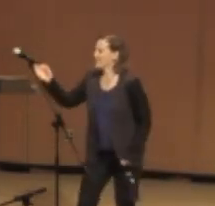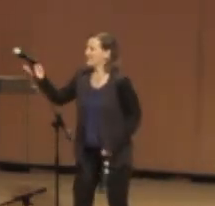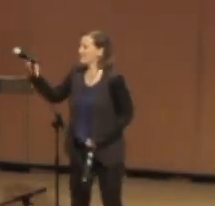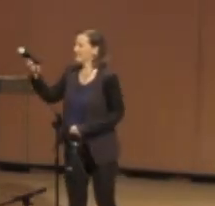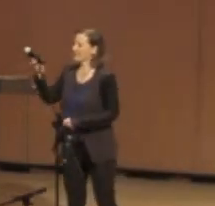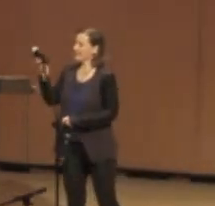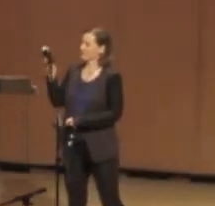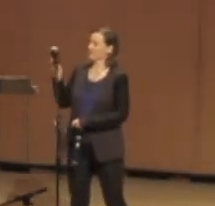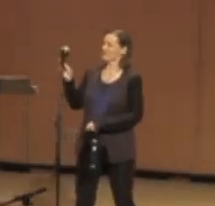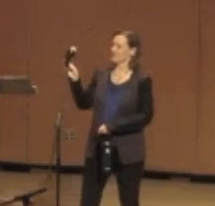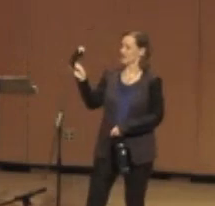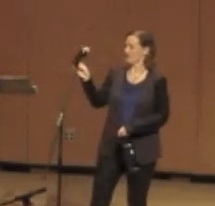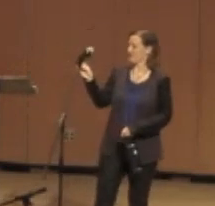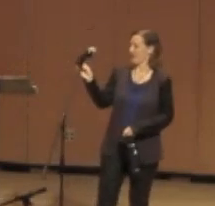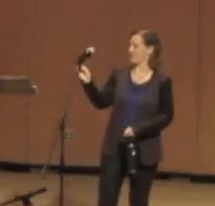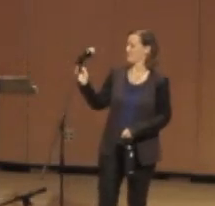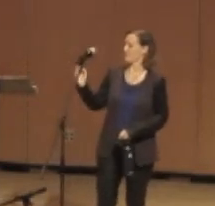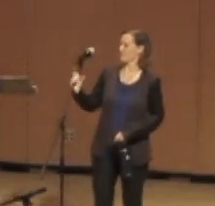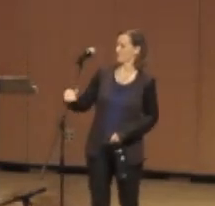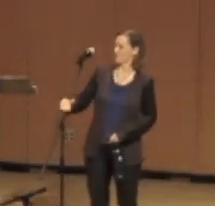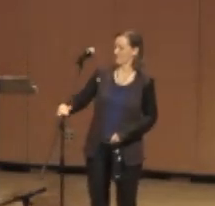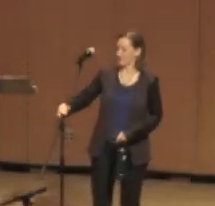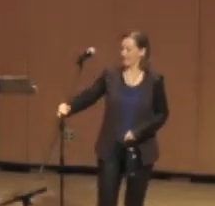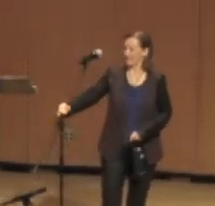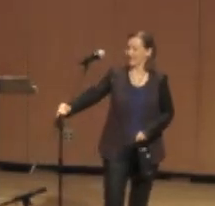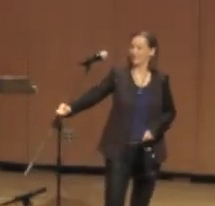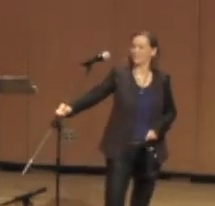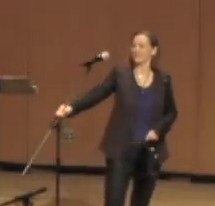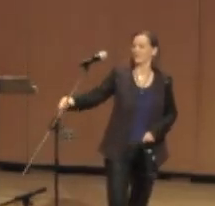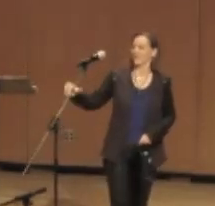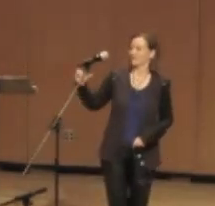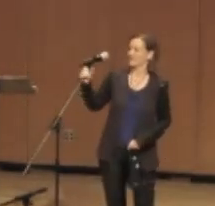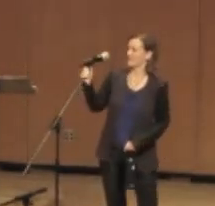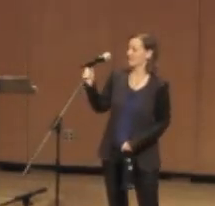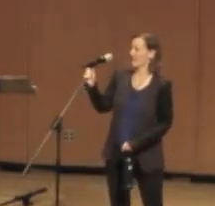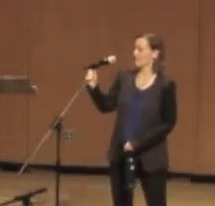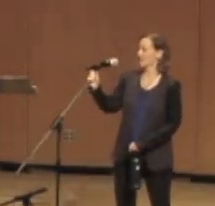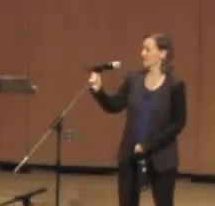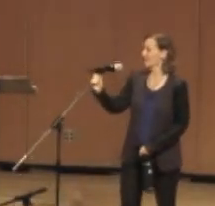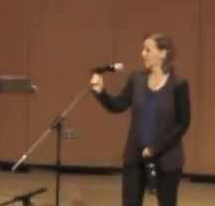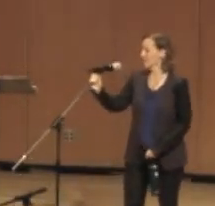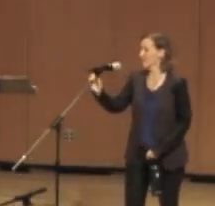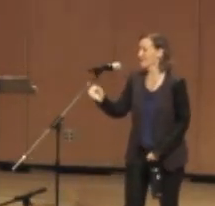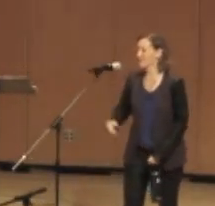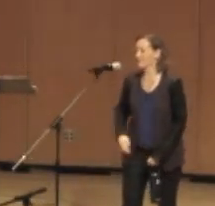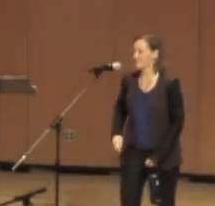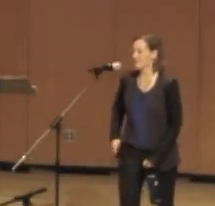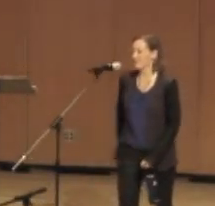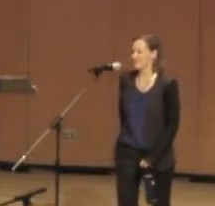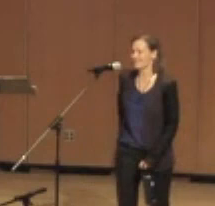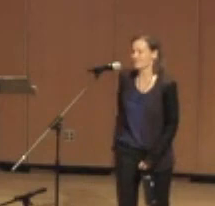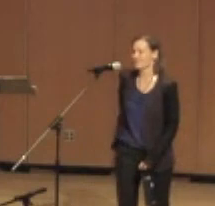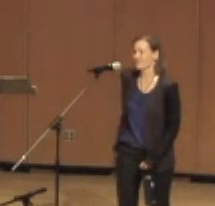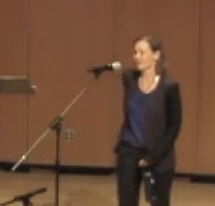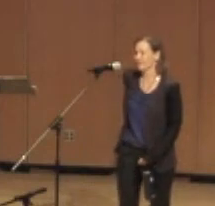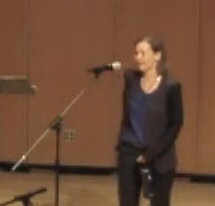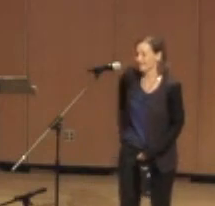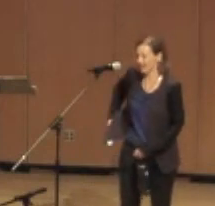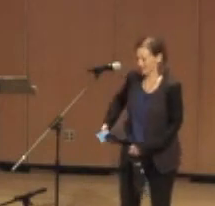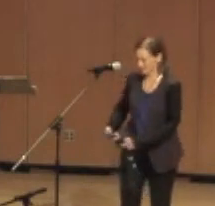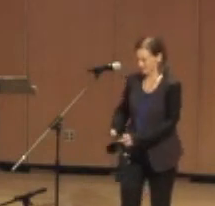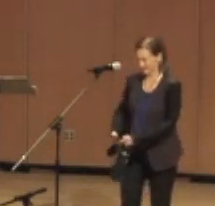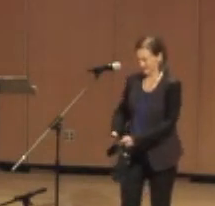everyone we we just sort of I mean we'll we're we're gonna we have a bigger conversation happening later but just because there's so